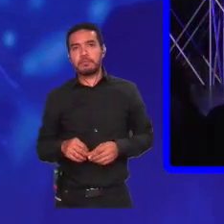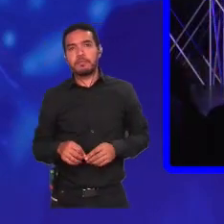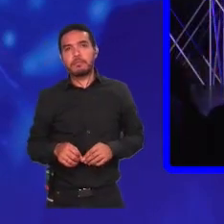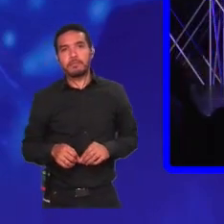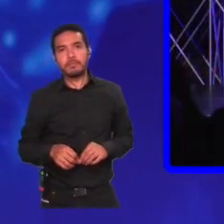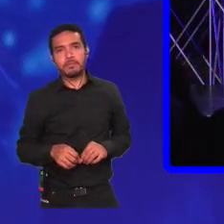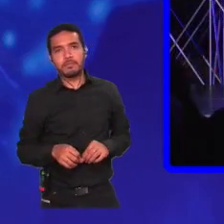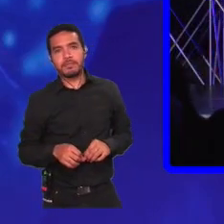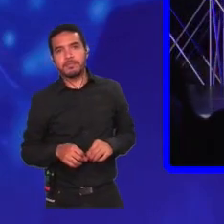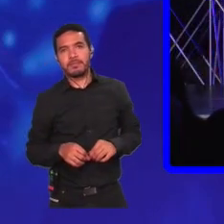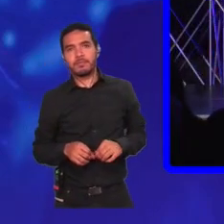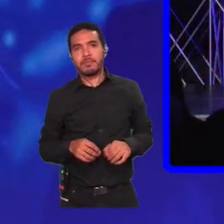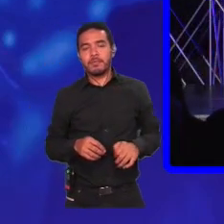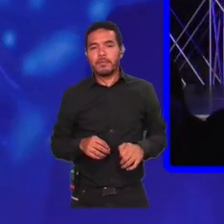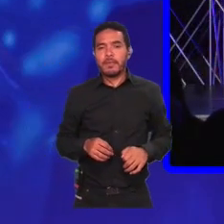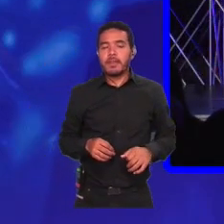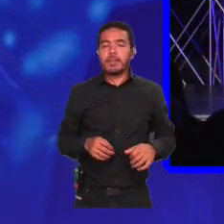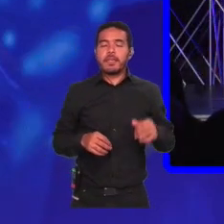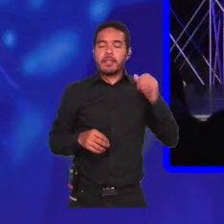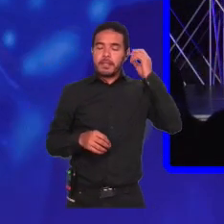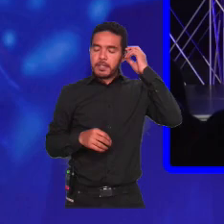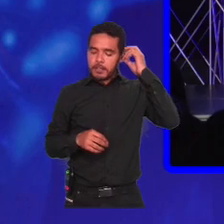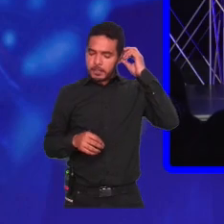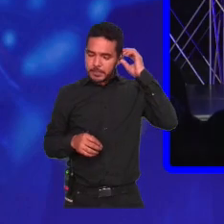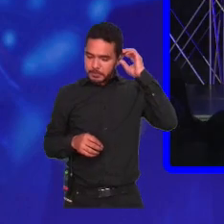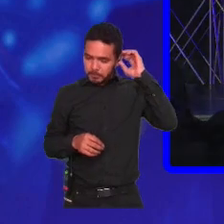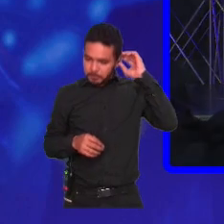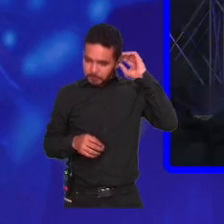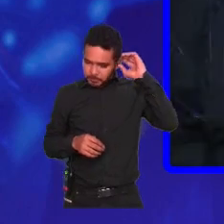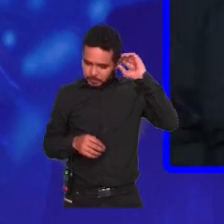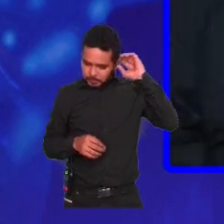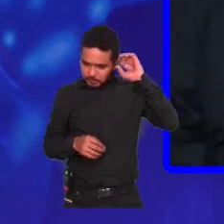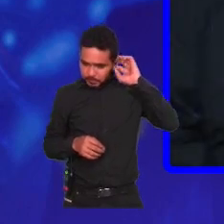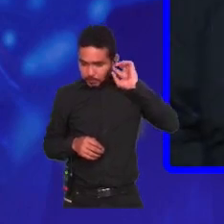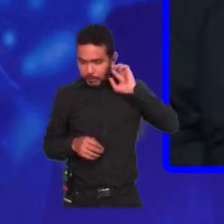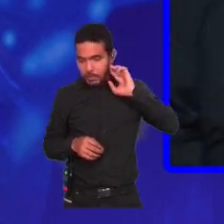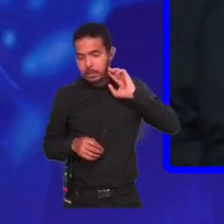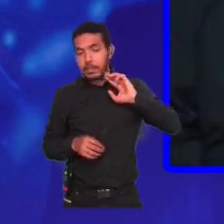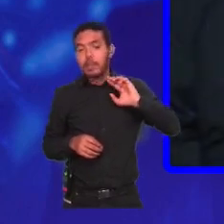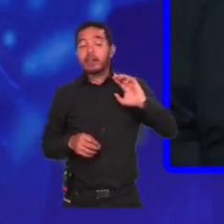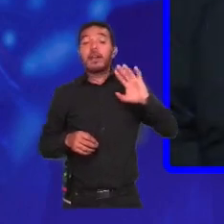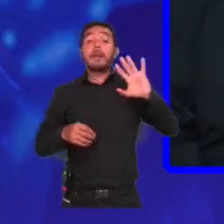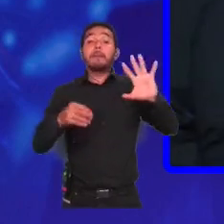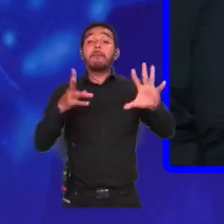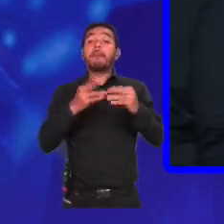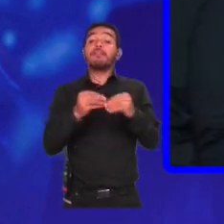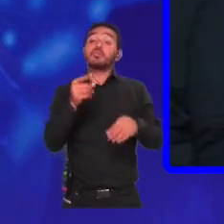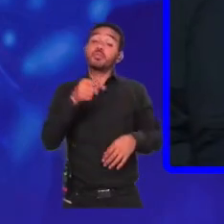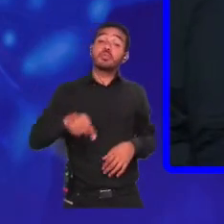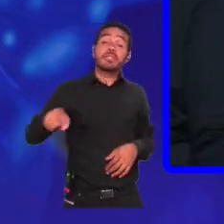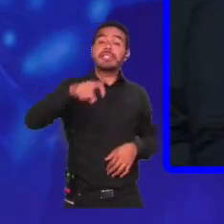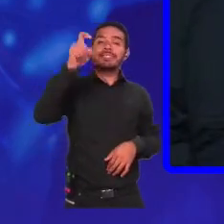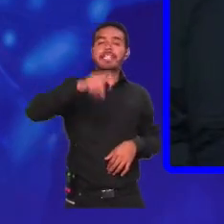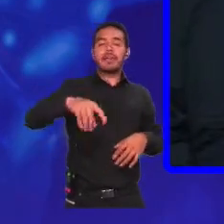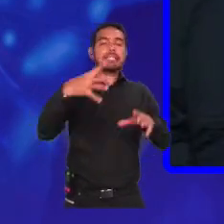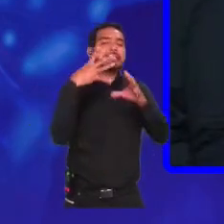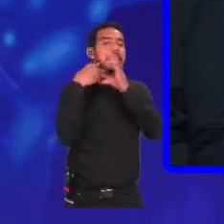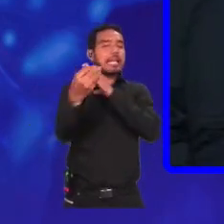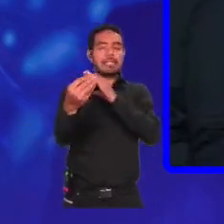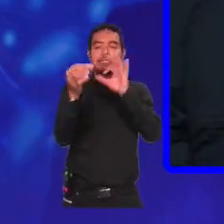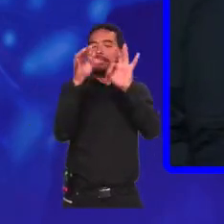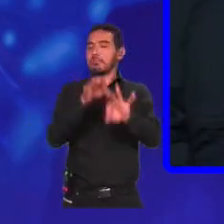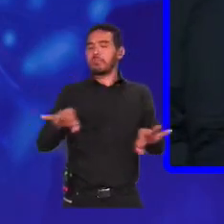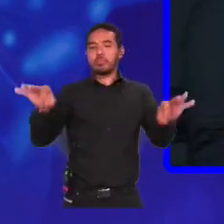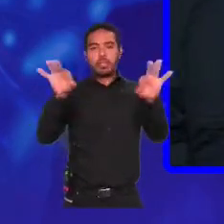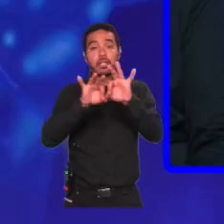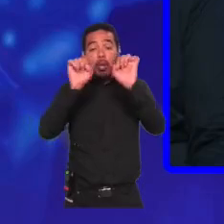Yeah, no, I think you have to put yourself out there so we can find you. right? It's not going to be the other way around.